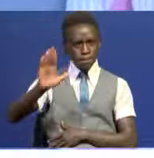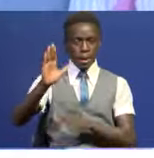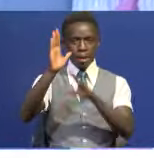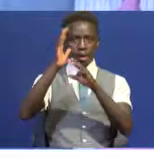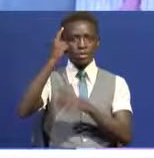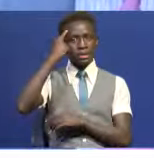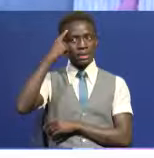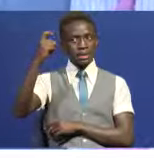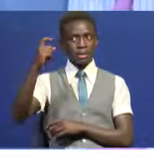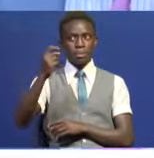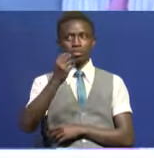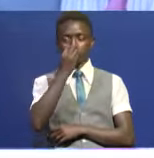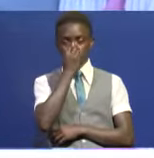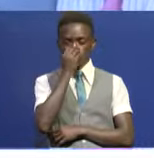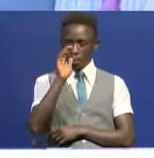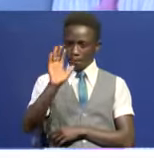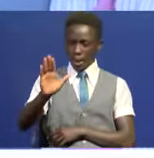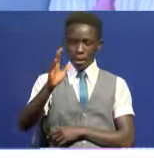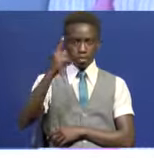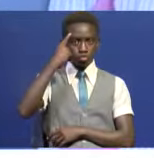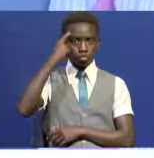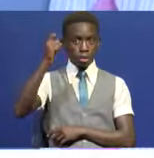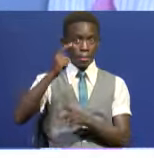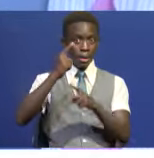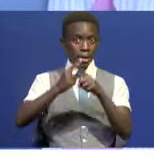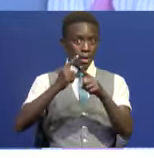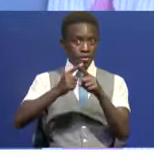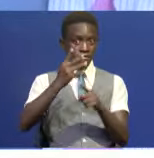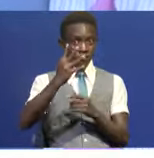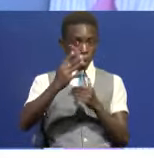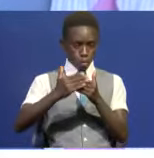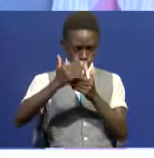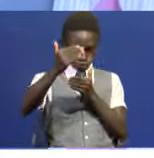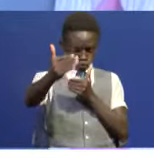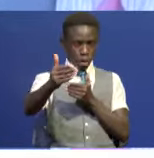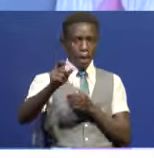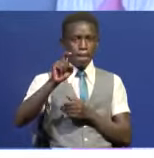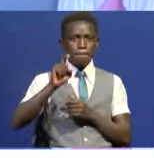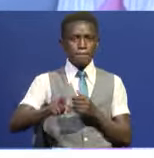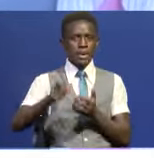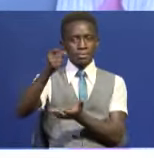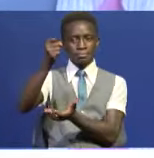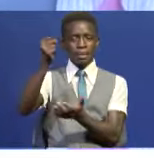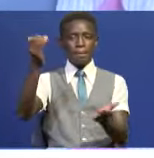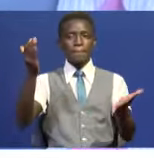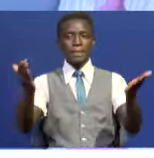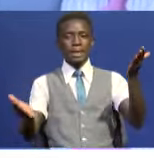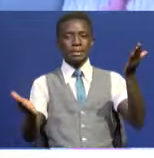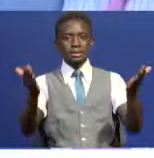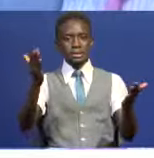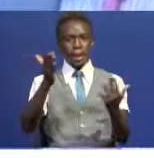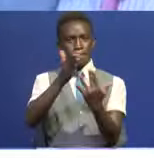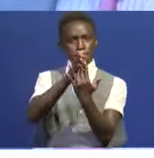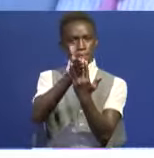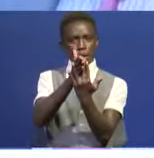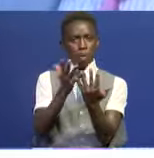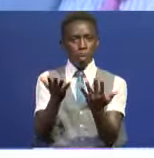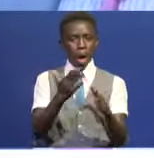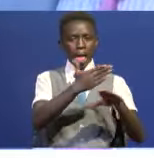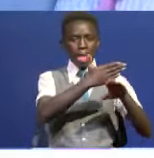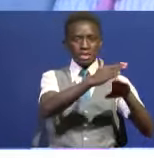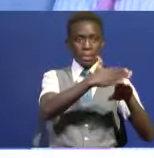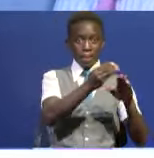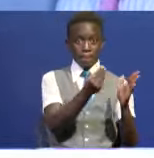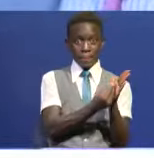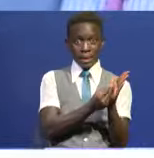another 3 or 4 years our budget must balance, you know, between the expenditure